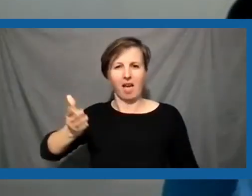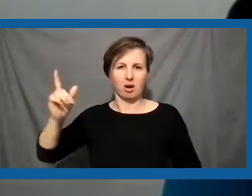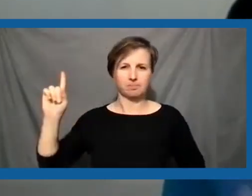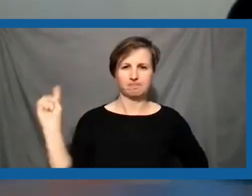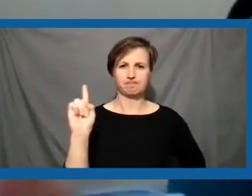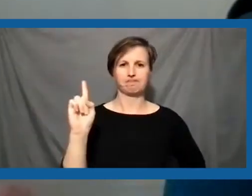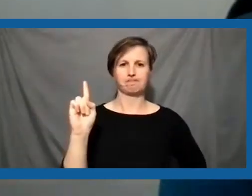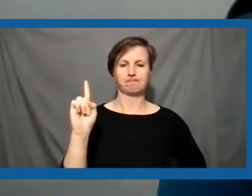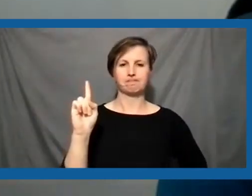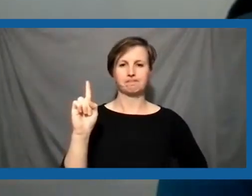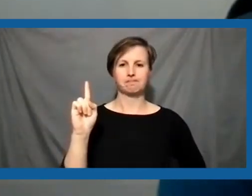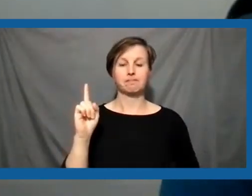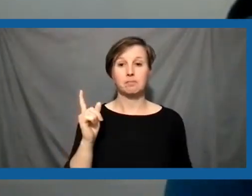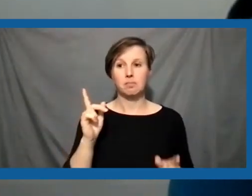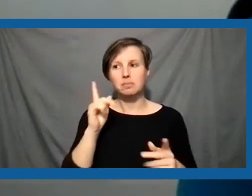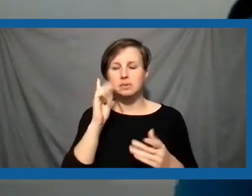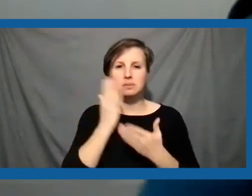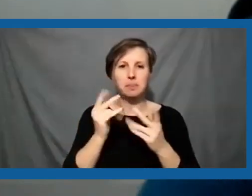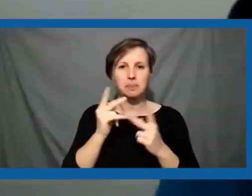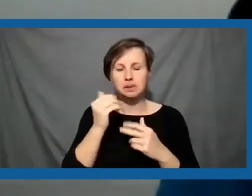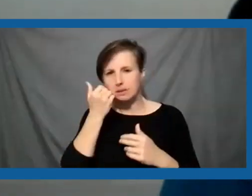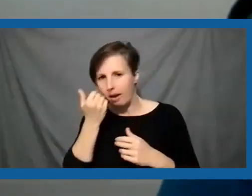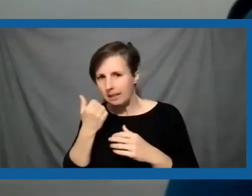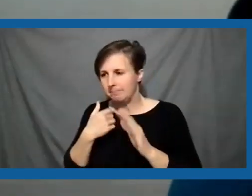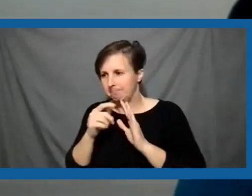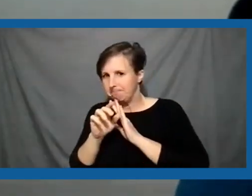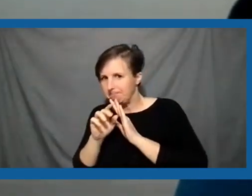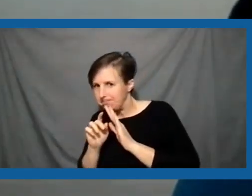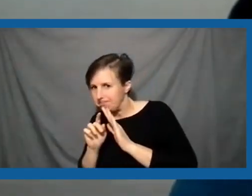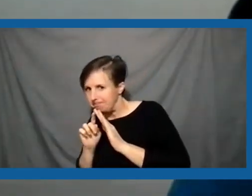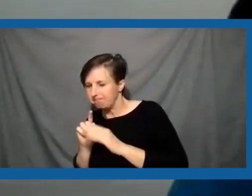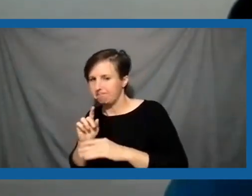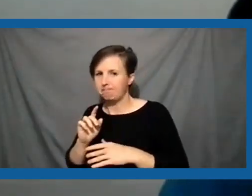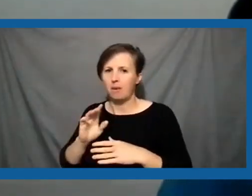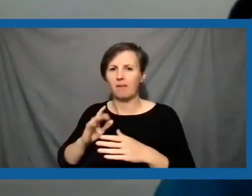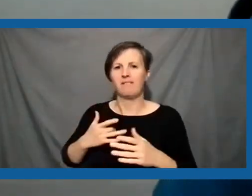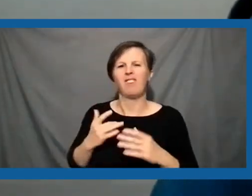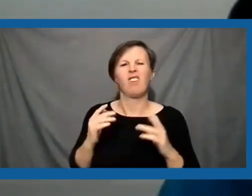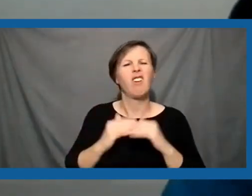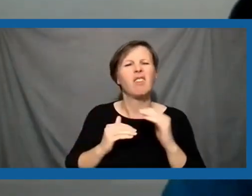lot of people they're just shy, they stay in the background and they feel more comfortable in the background.